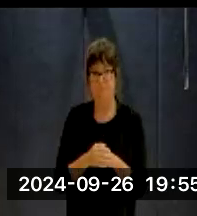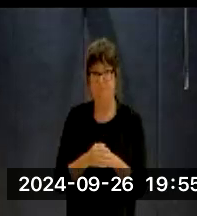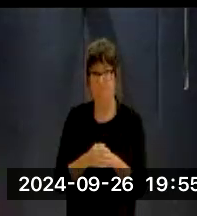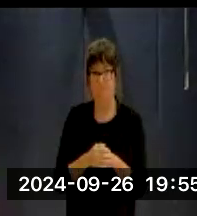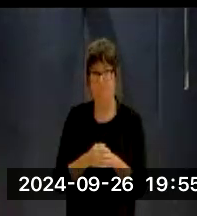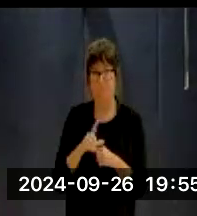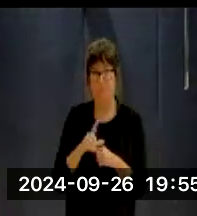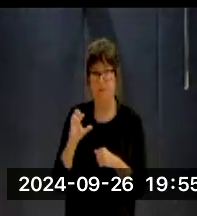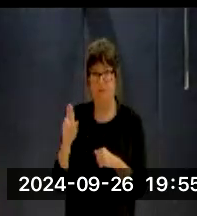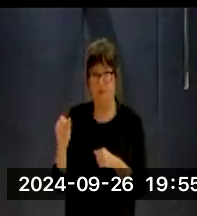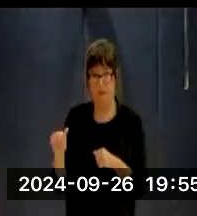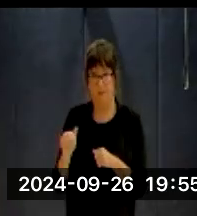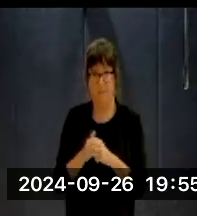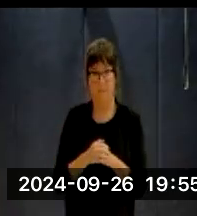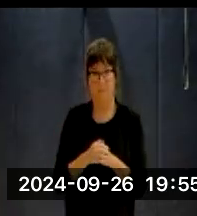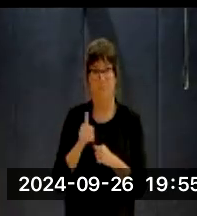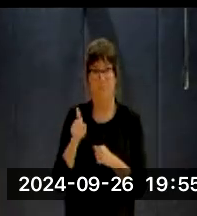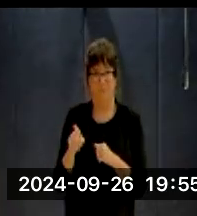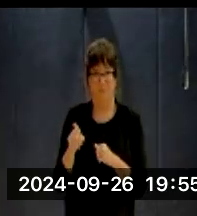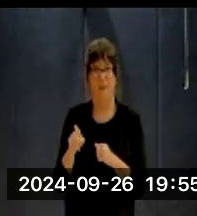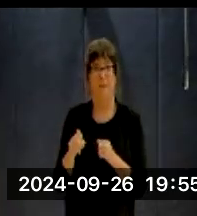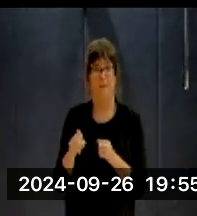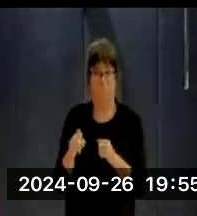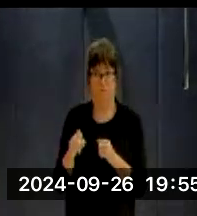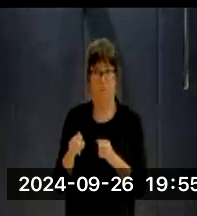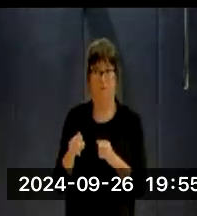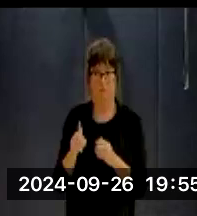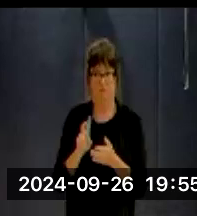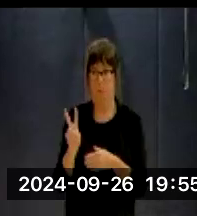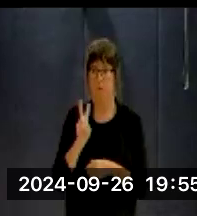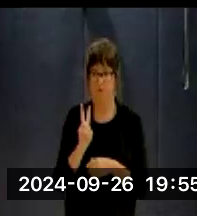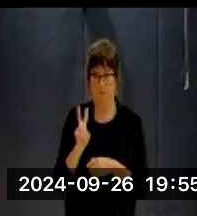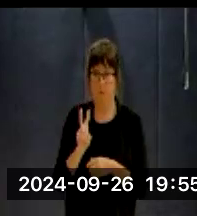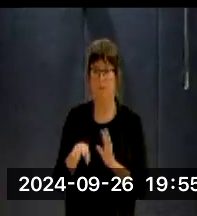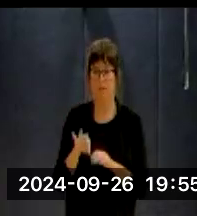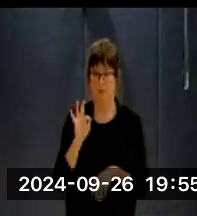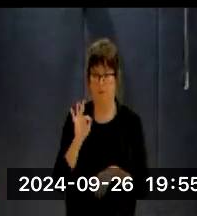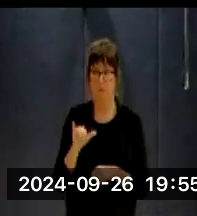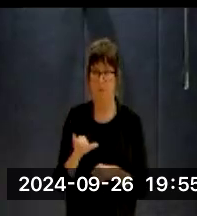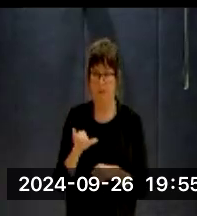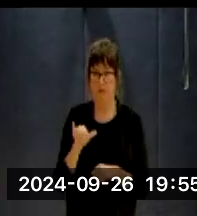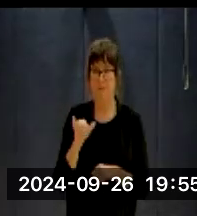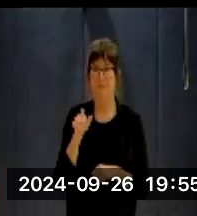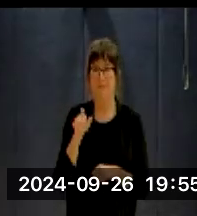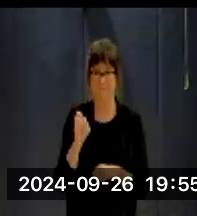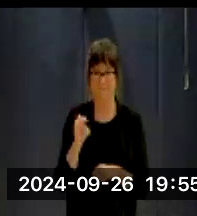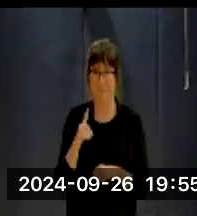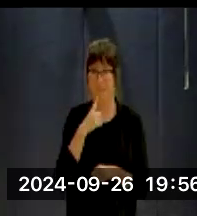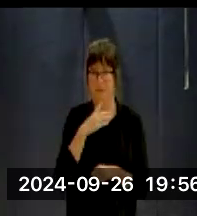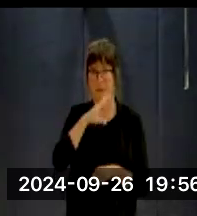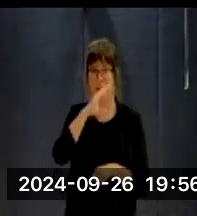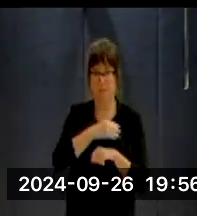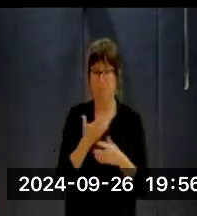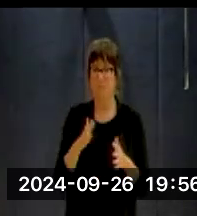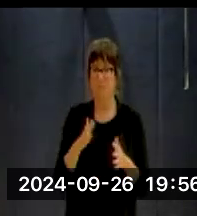OCRA, and they found for us, a couple of weeks ago, we found that they did say my son was